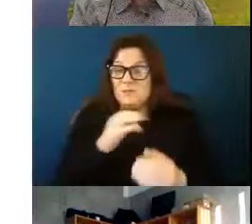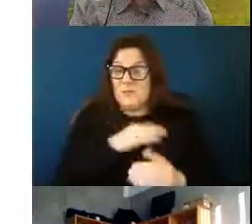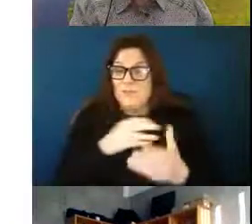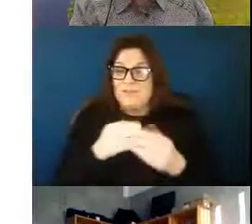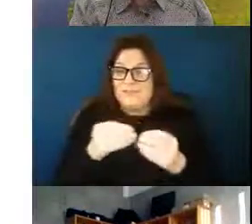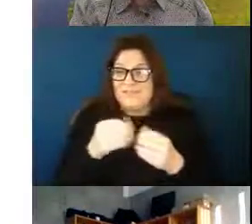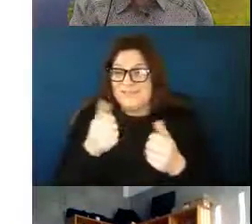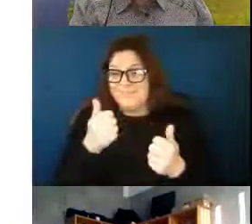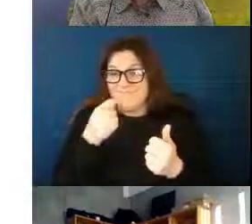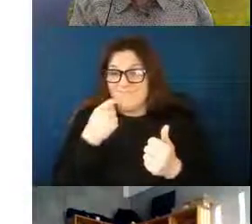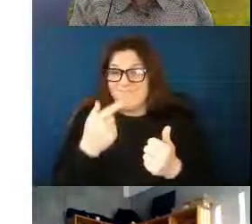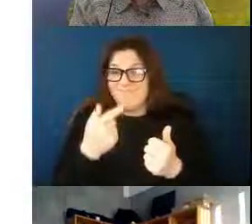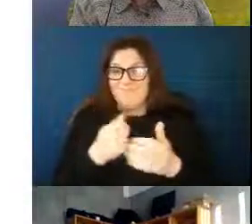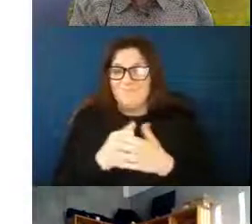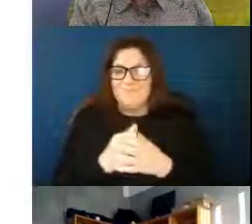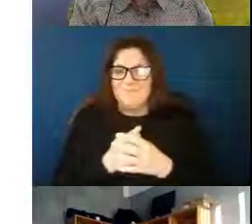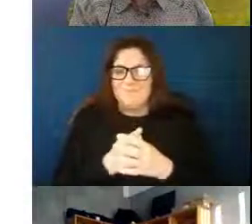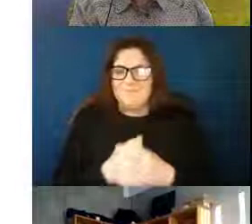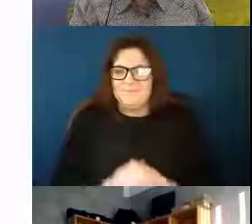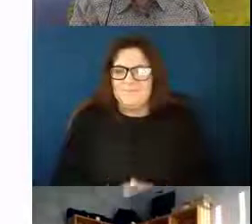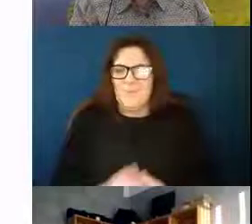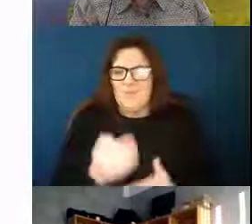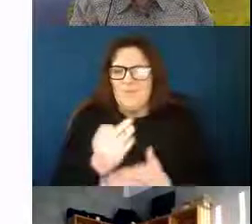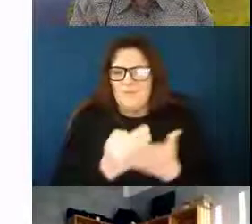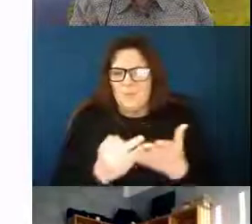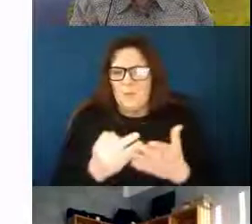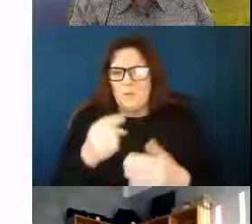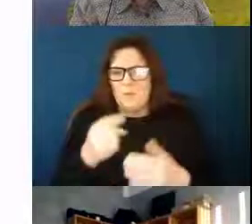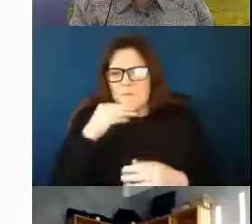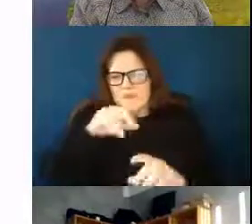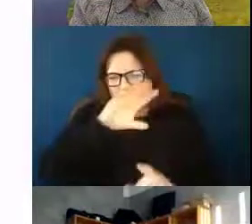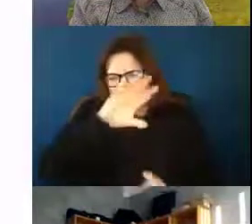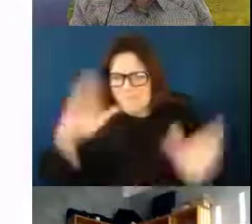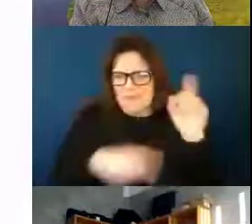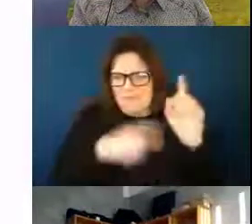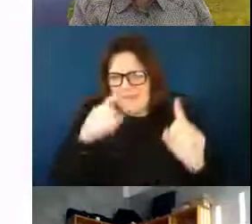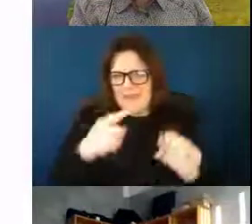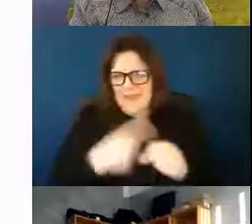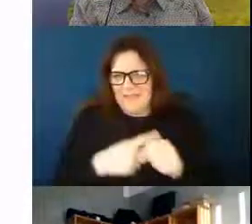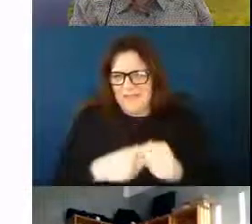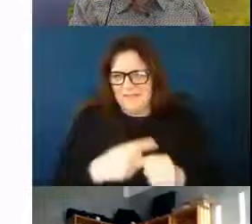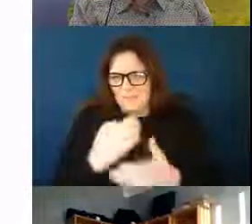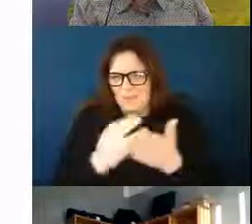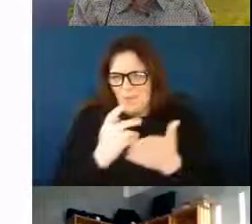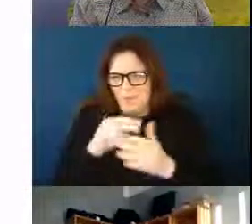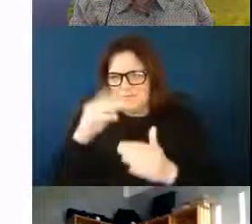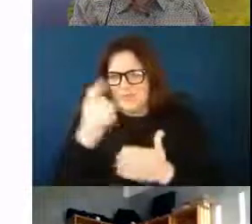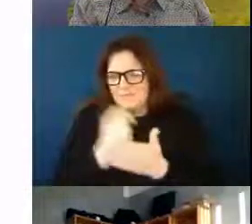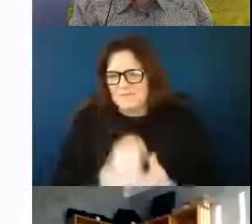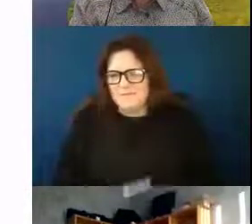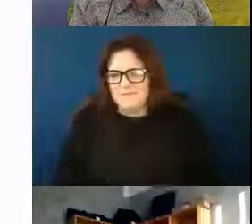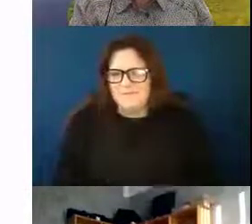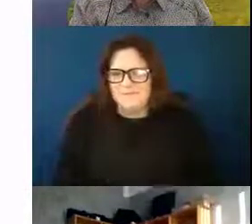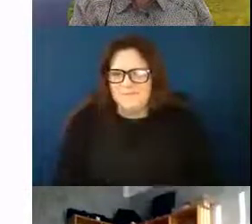And we have a few to give away today, so we'll spin the wheel a couple more times.